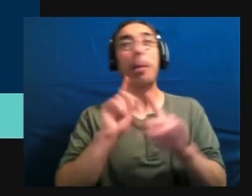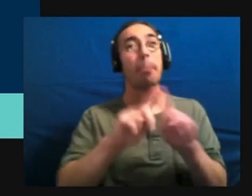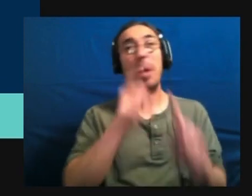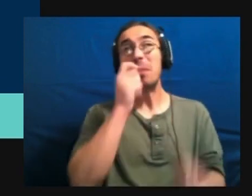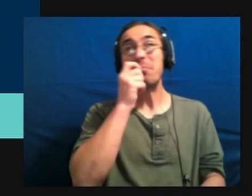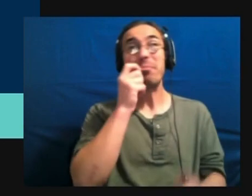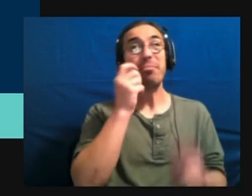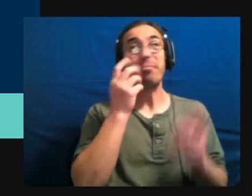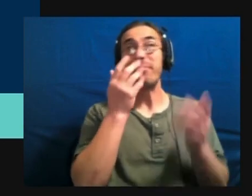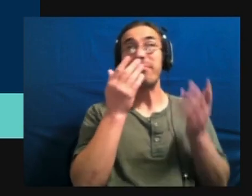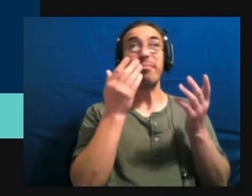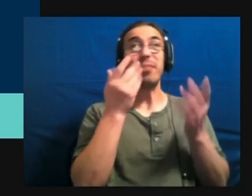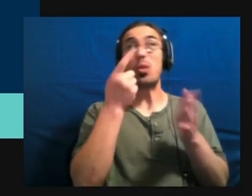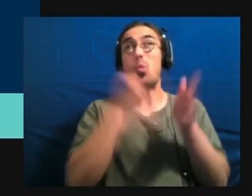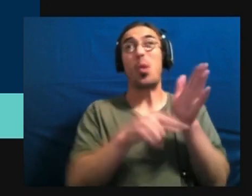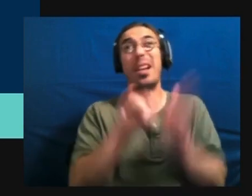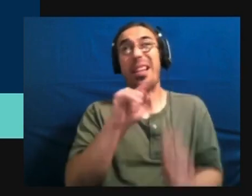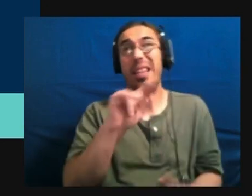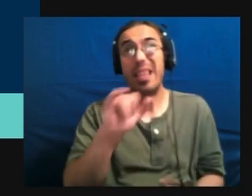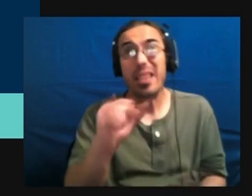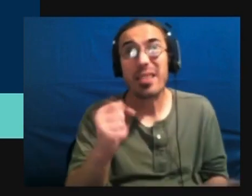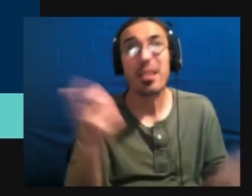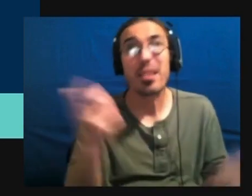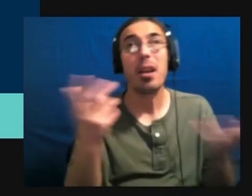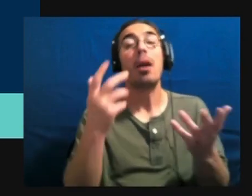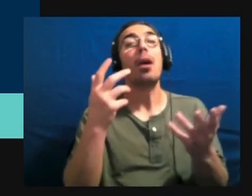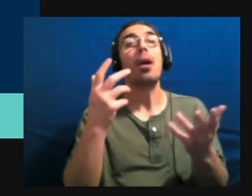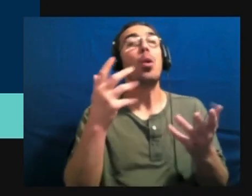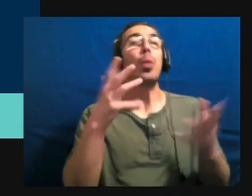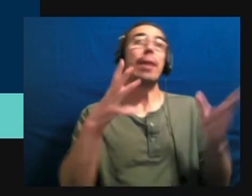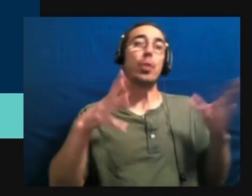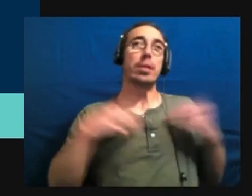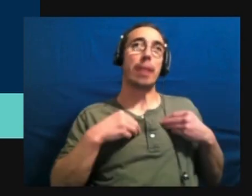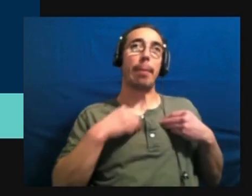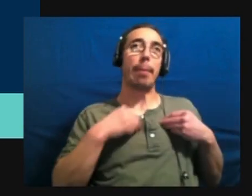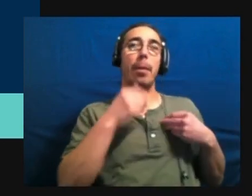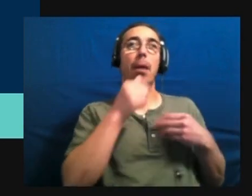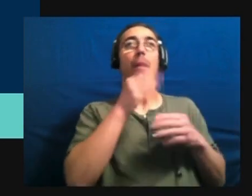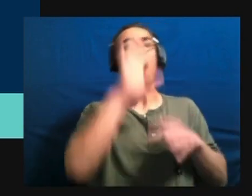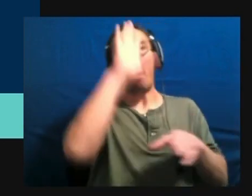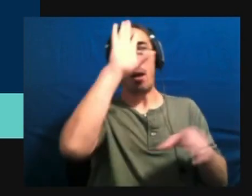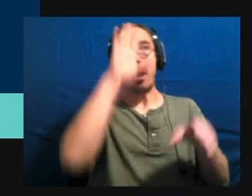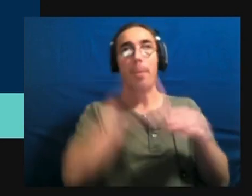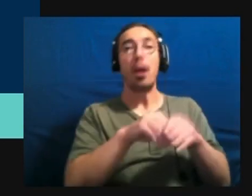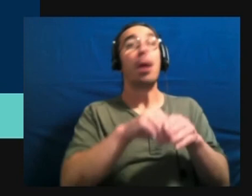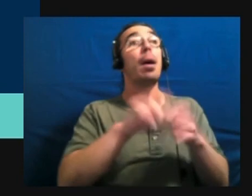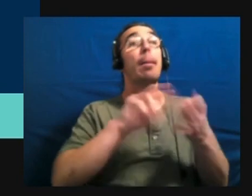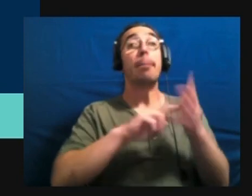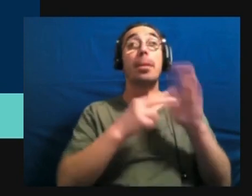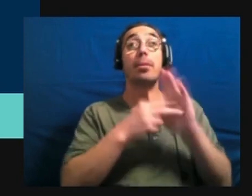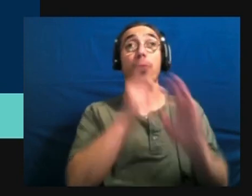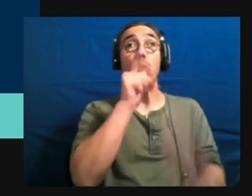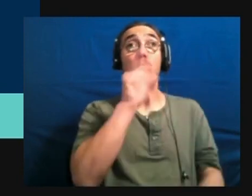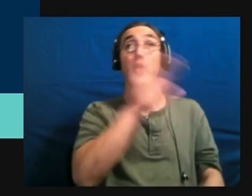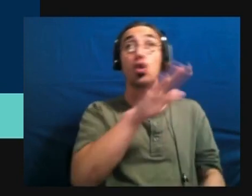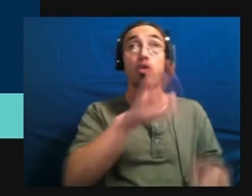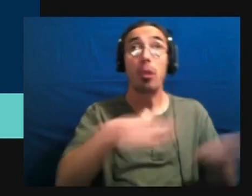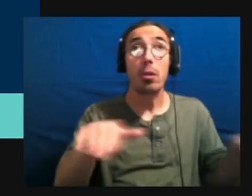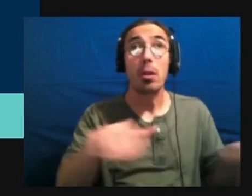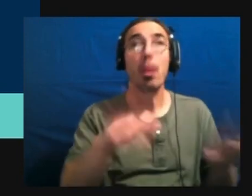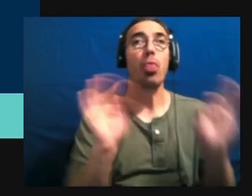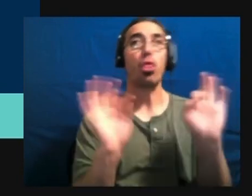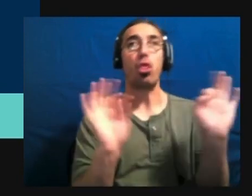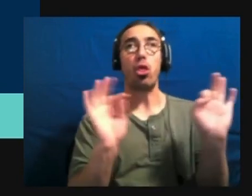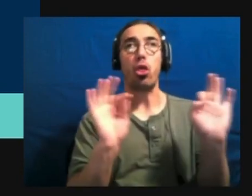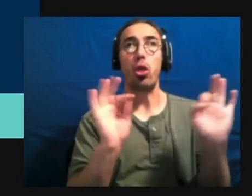need to embrace with the idea of autism. Autism is just part of who your kid is, and it's not that big of a deal. I